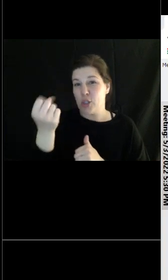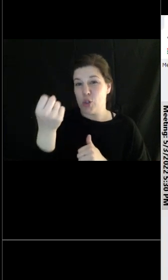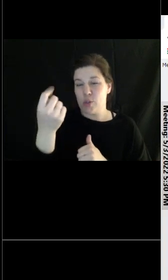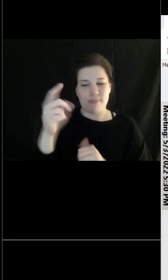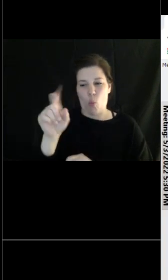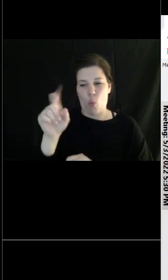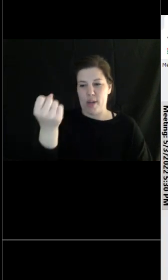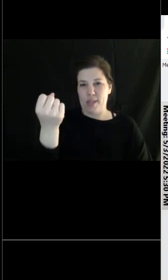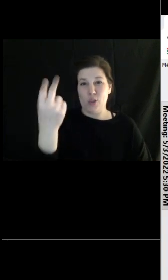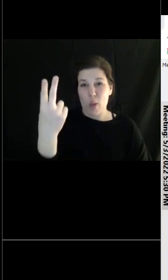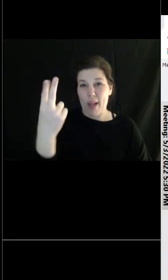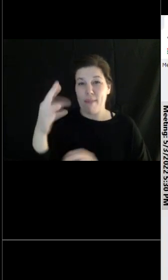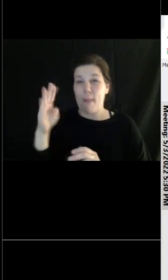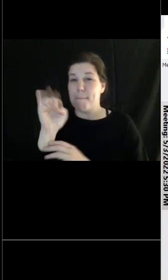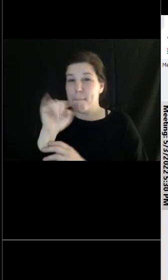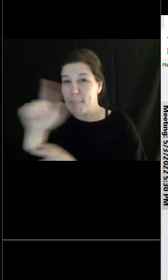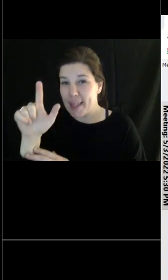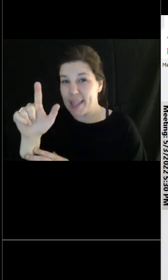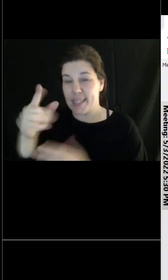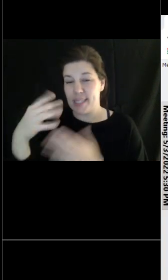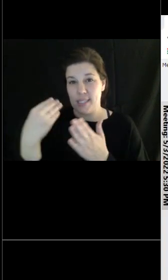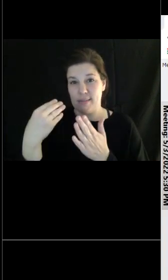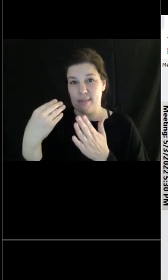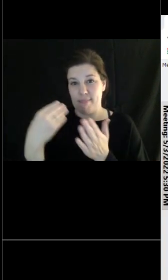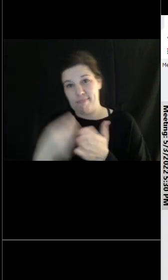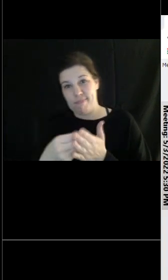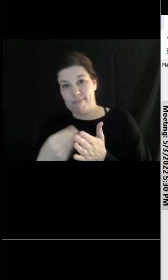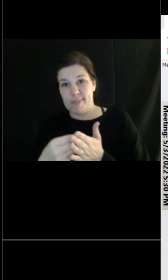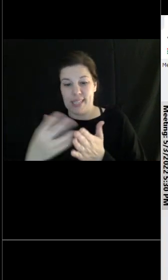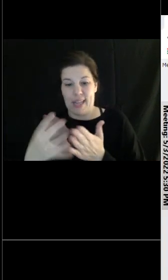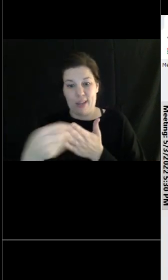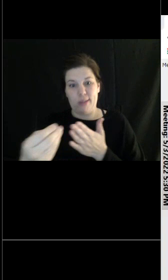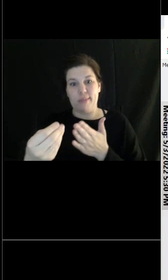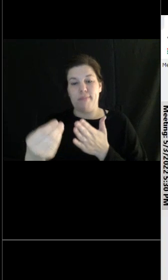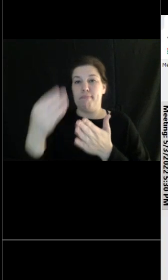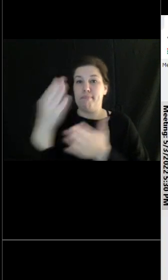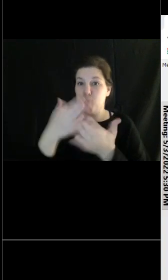new fiscal year high. From that, one thing I'd like to highlight is